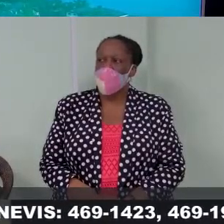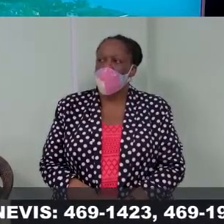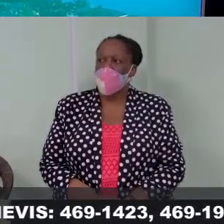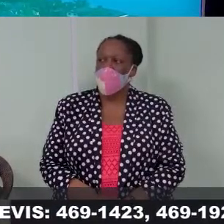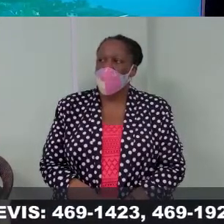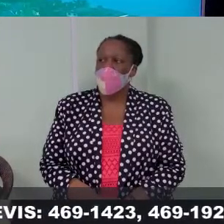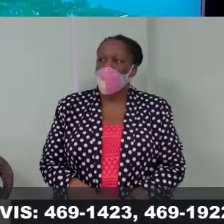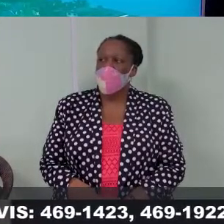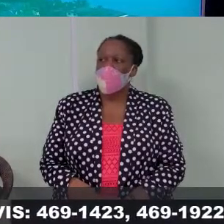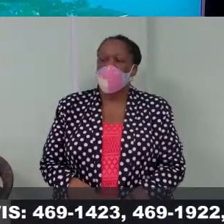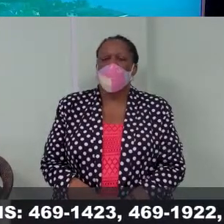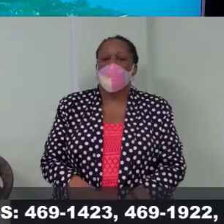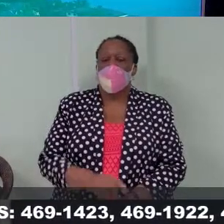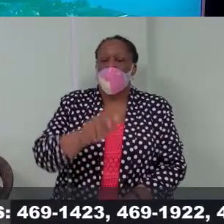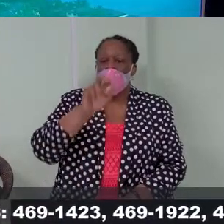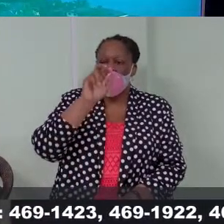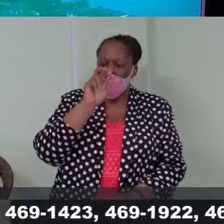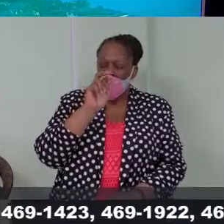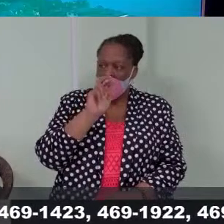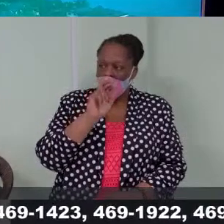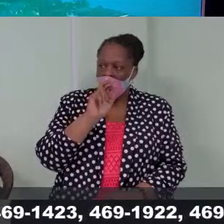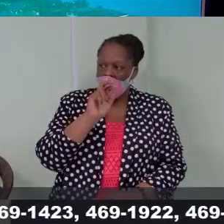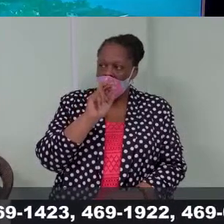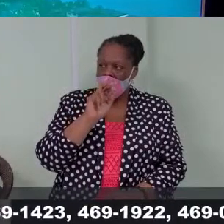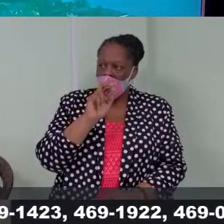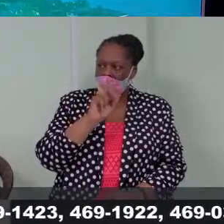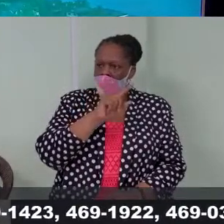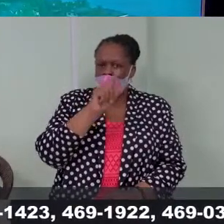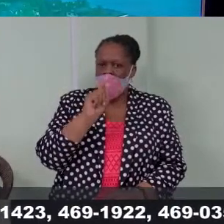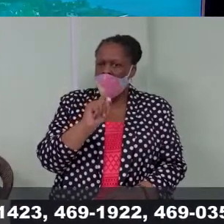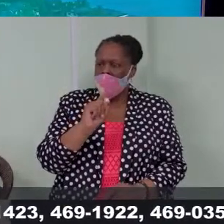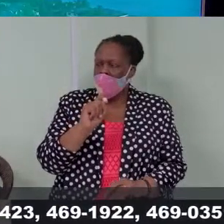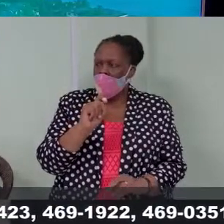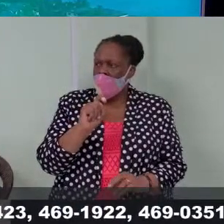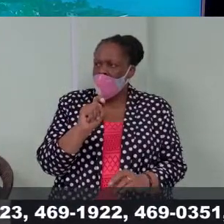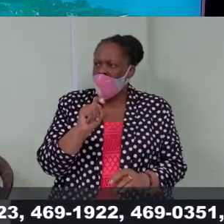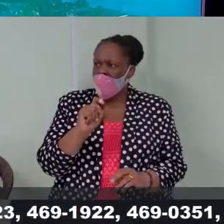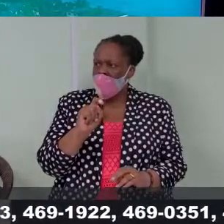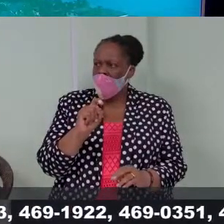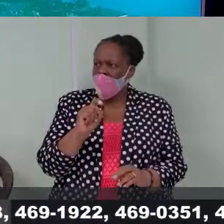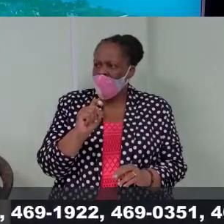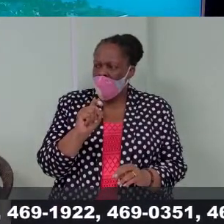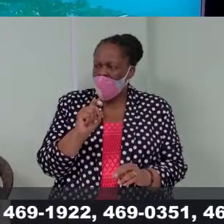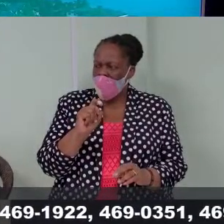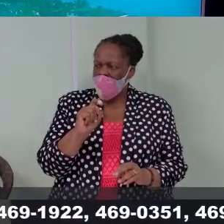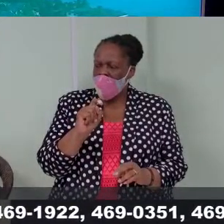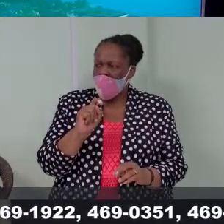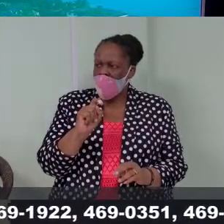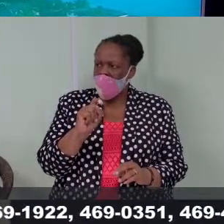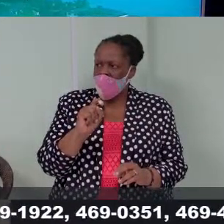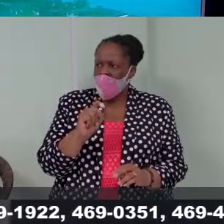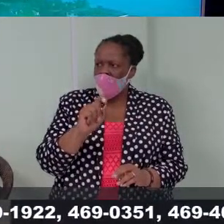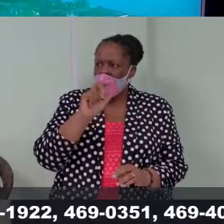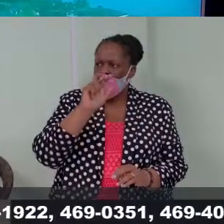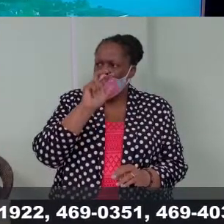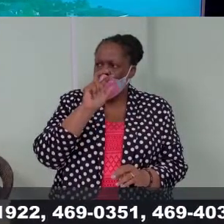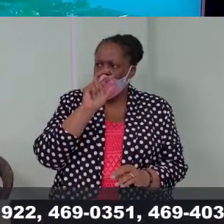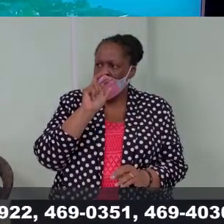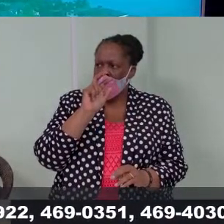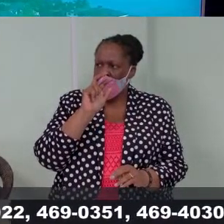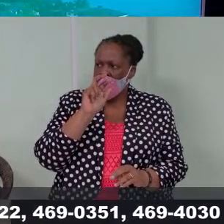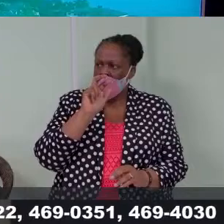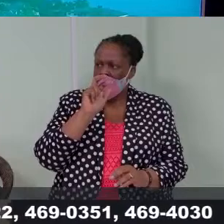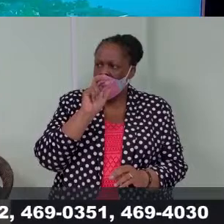from 5, how are there 3 active imported cases within the territory if they arrived